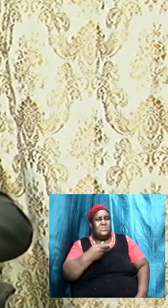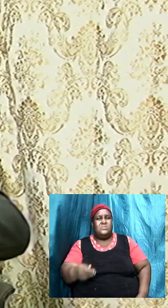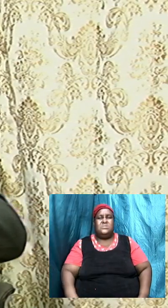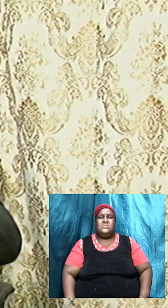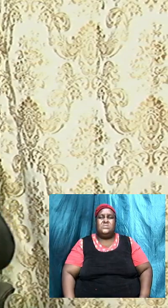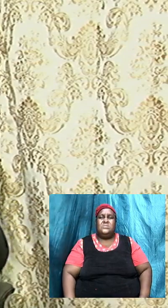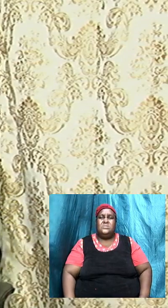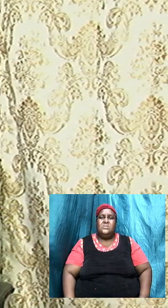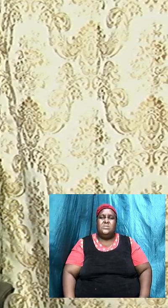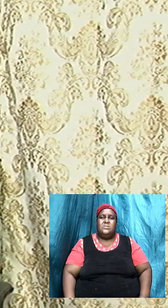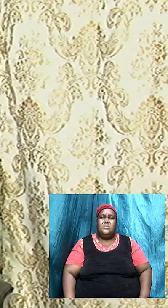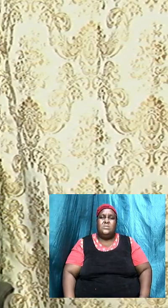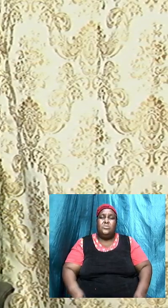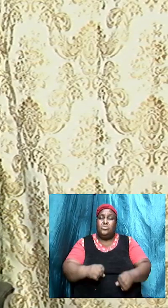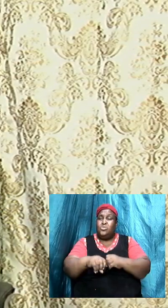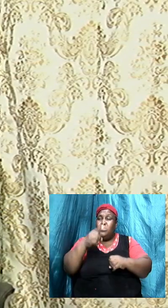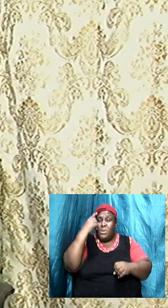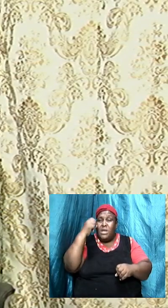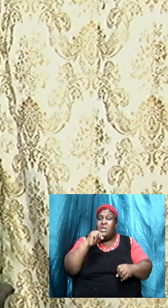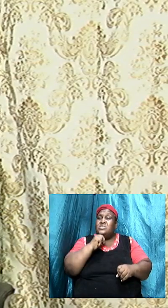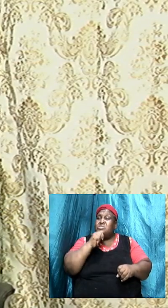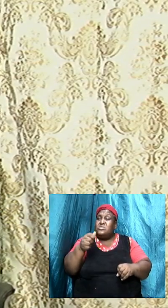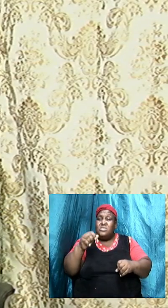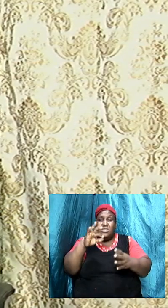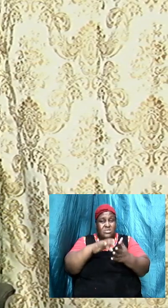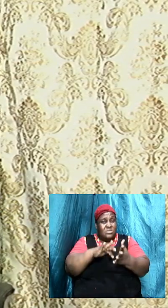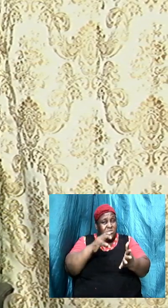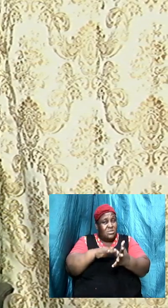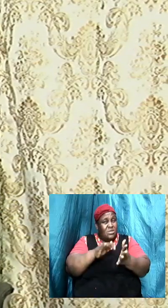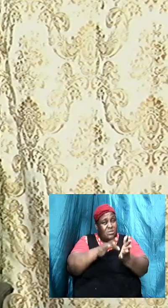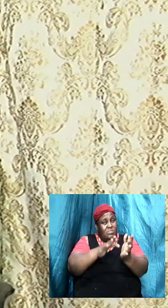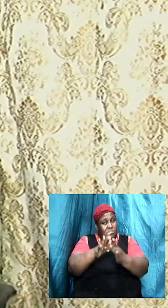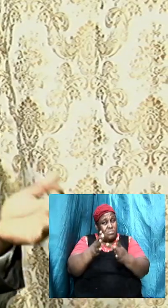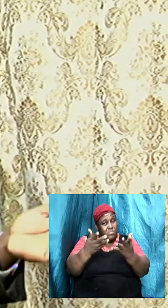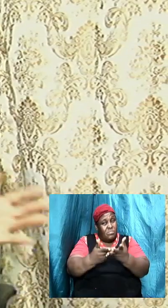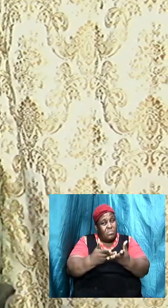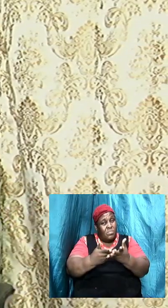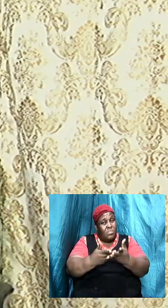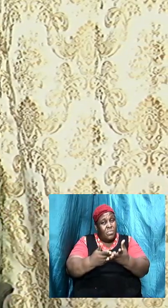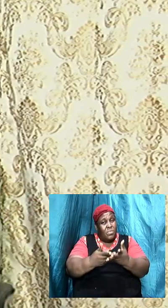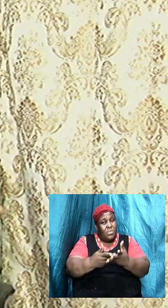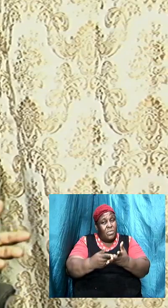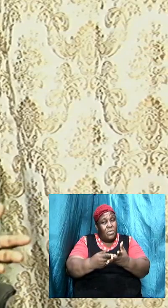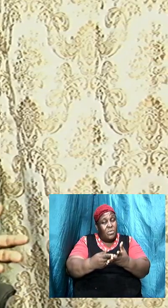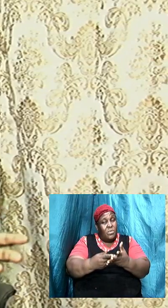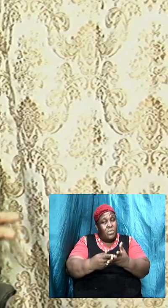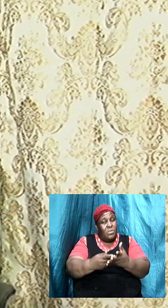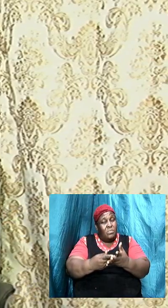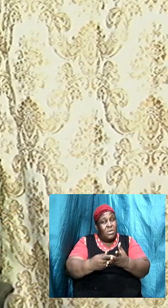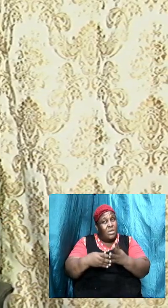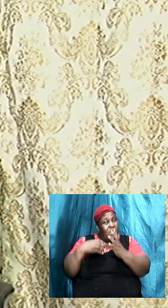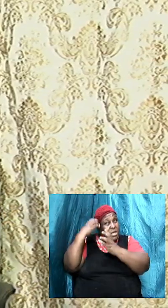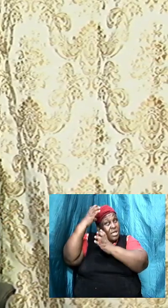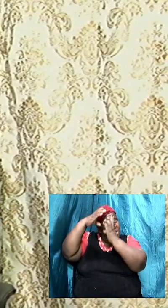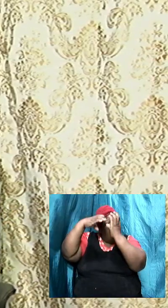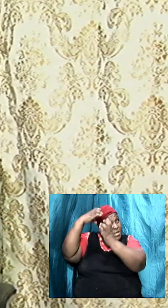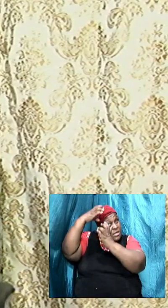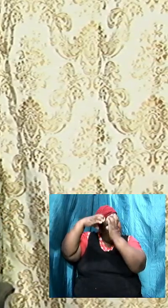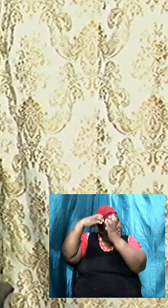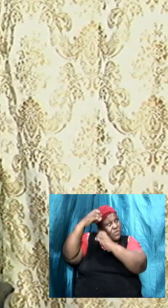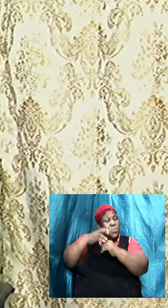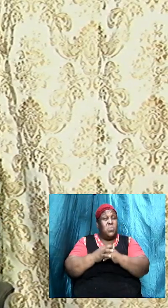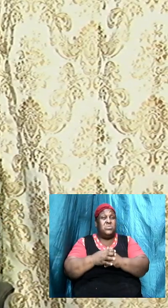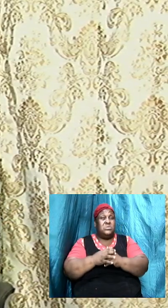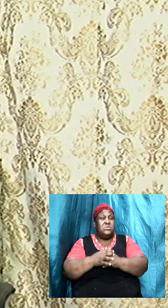So because if we're not studying now, the Bible tells us also that we will be tossed to and fro with every wind